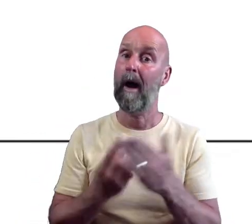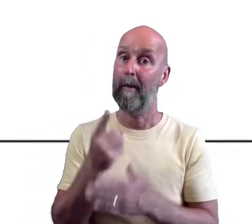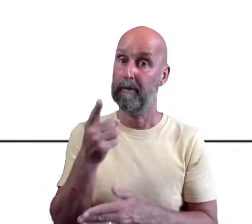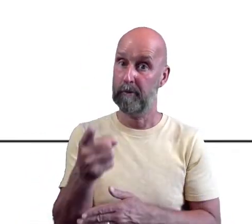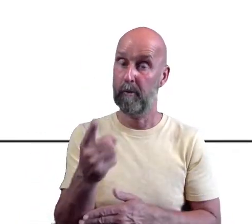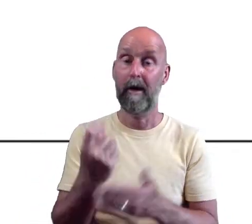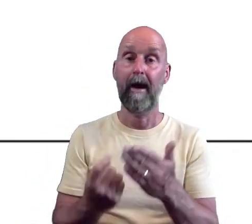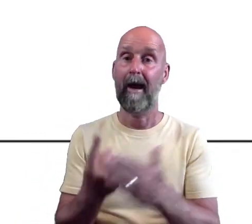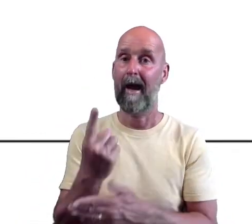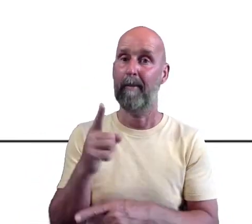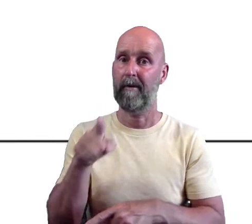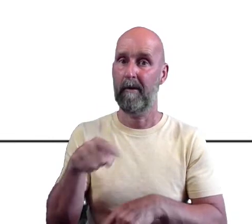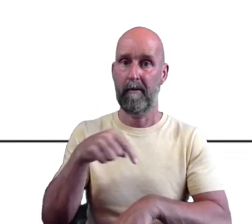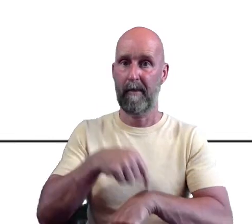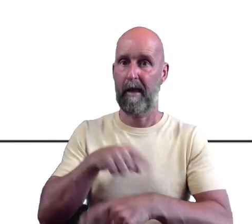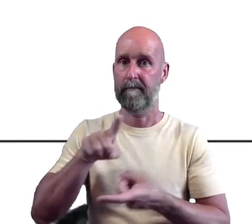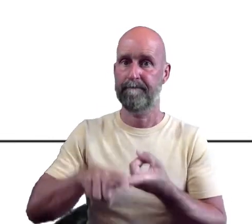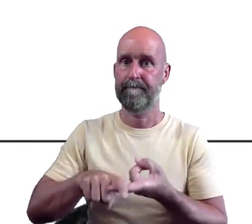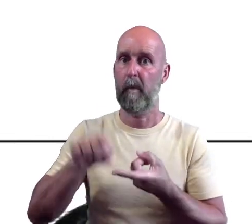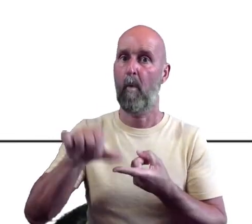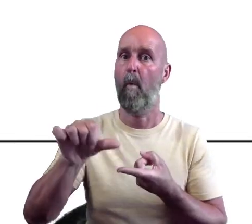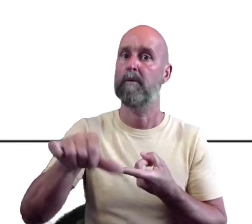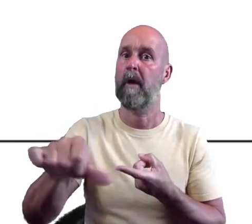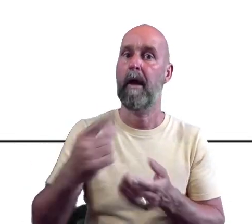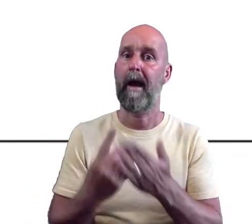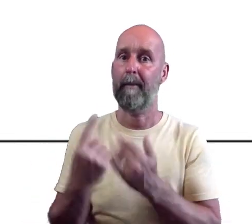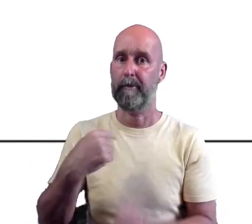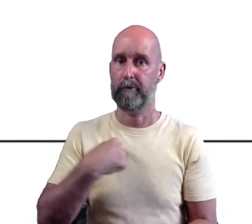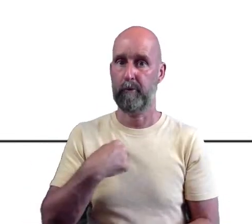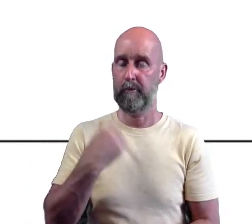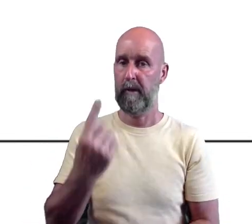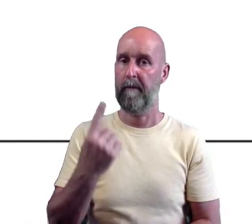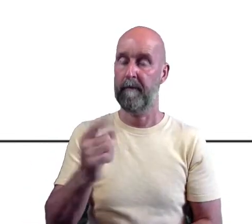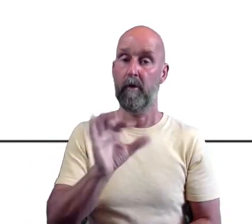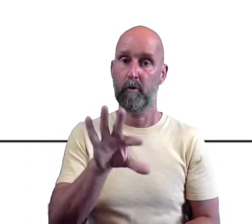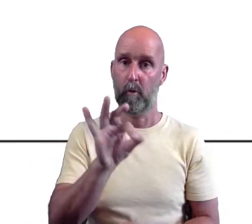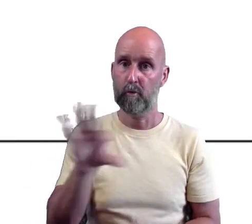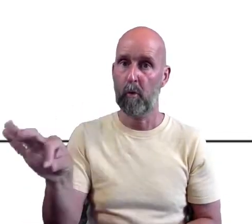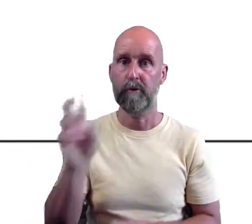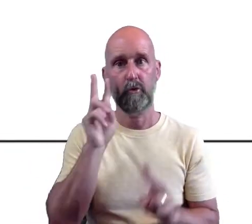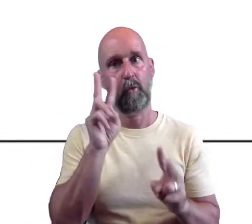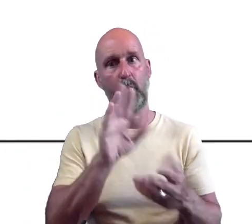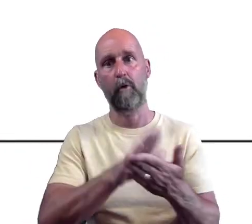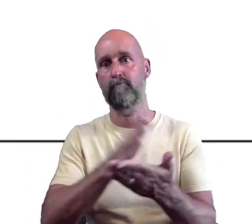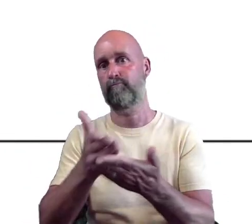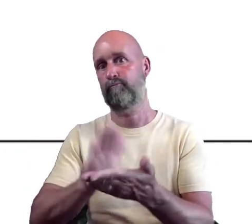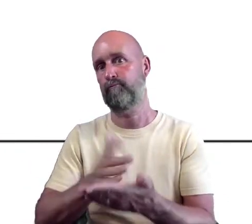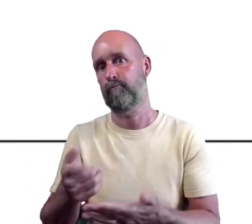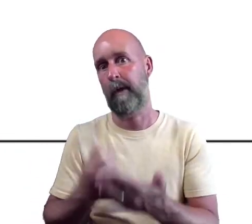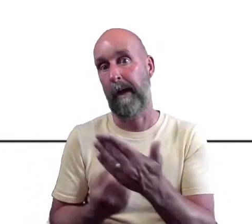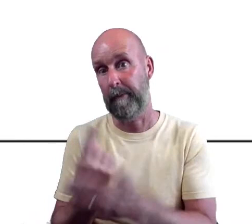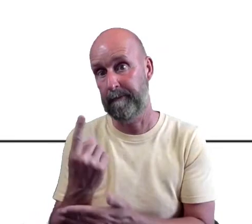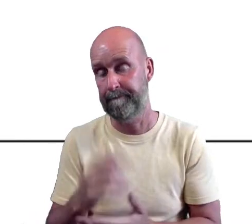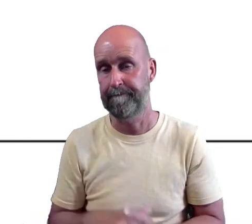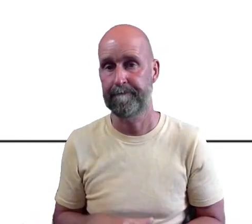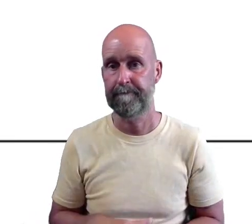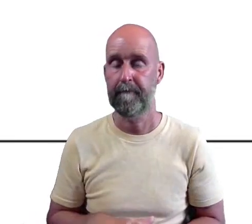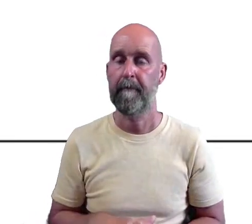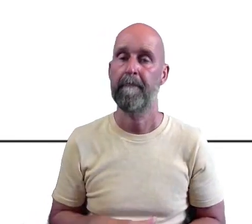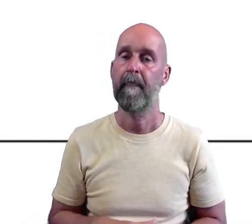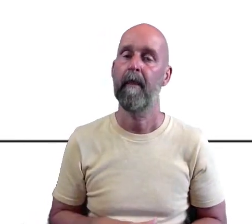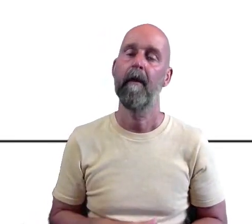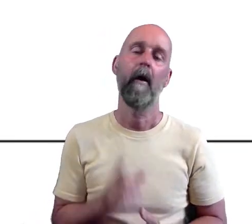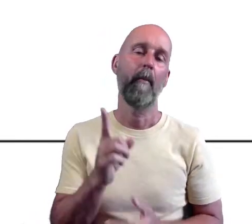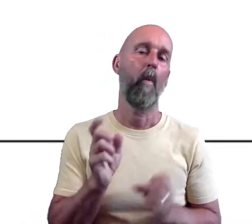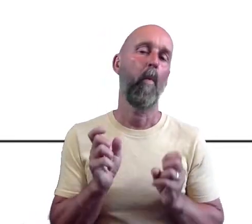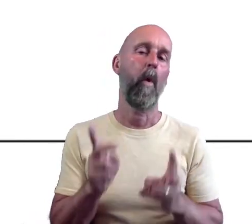particular order that they happened to you, based on your choices and your interpretations. But one way you can still create this